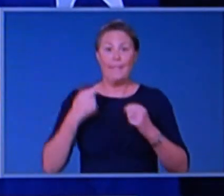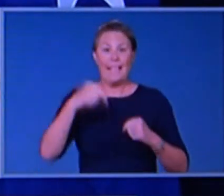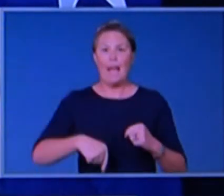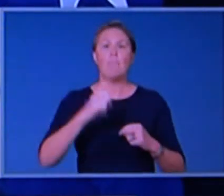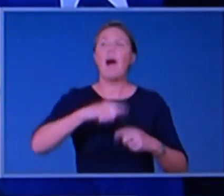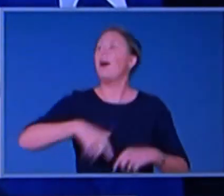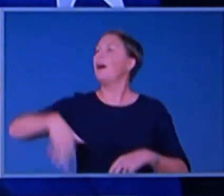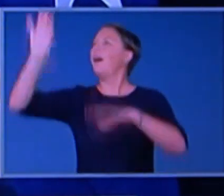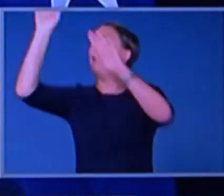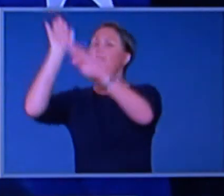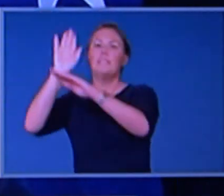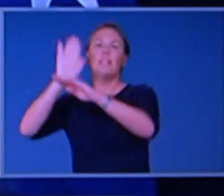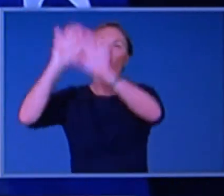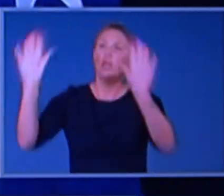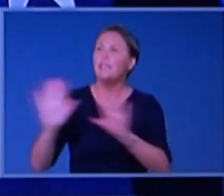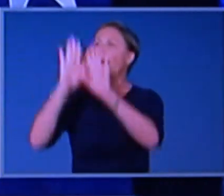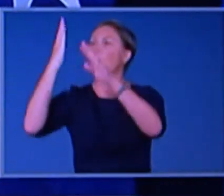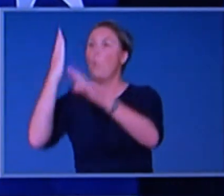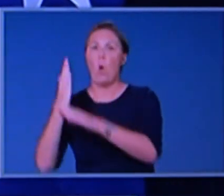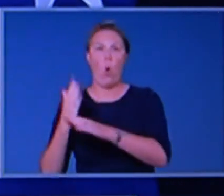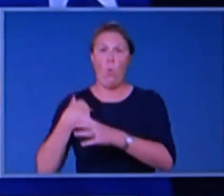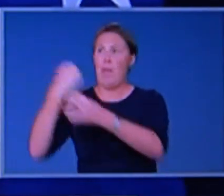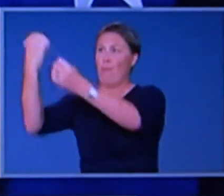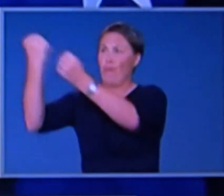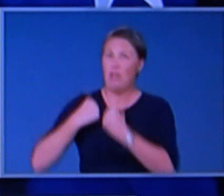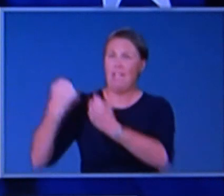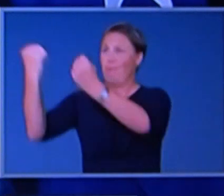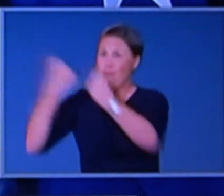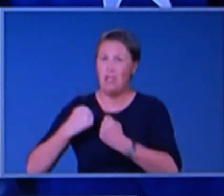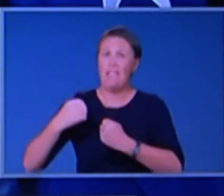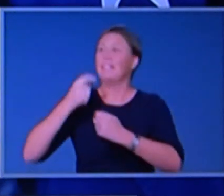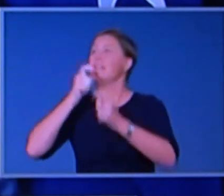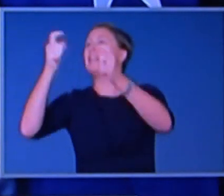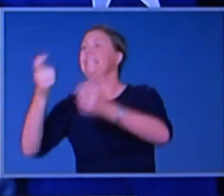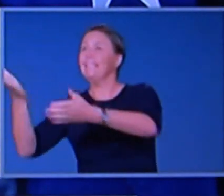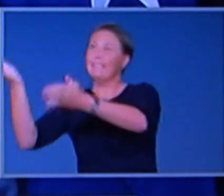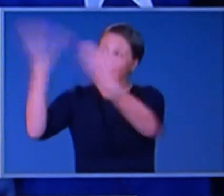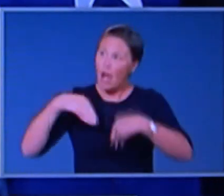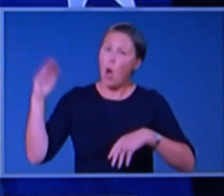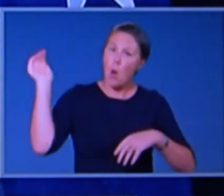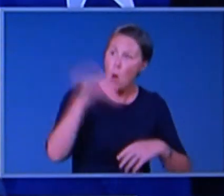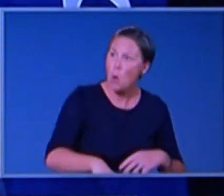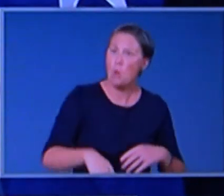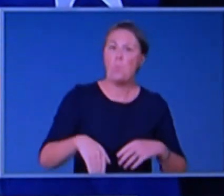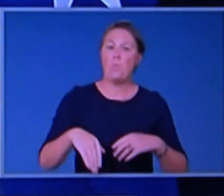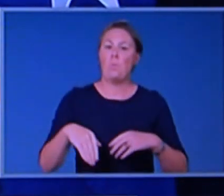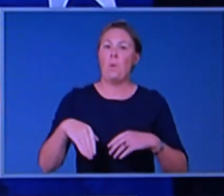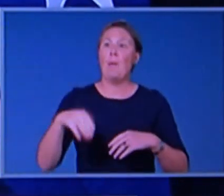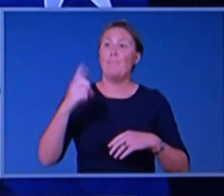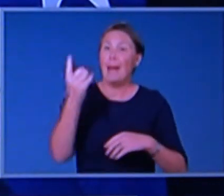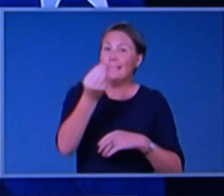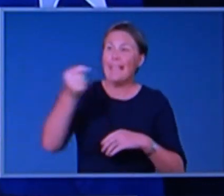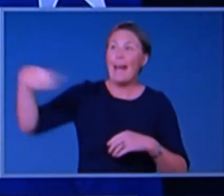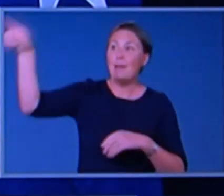return from many parts of the world where that initial export of the virus into many of those parts of the world,